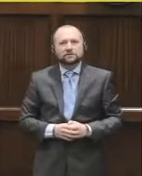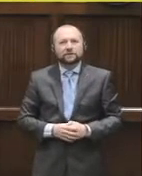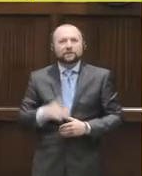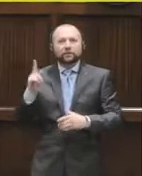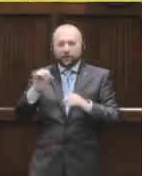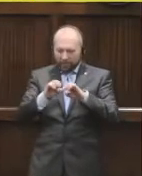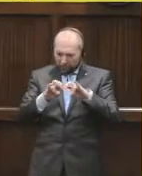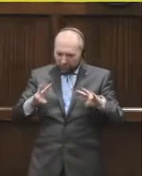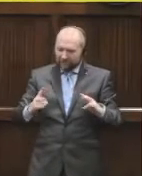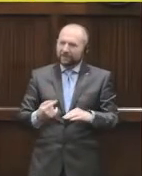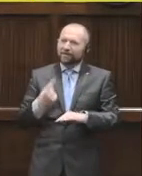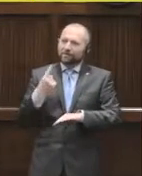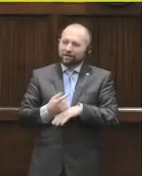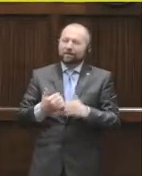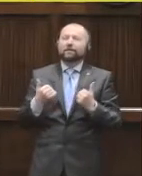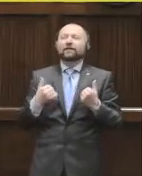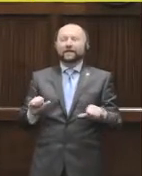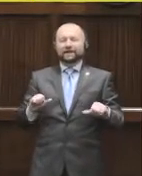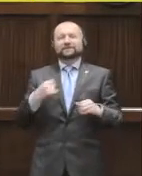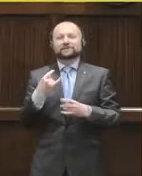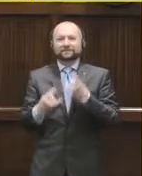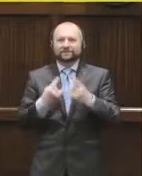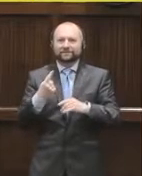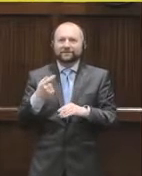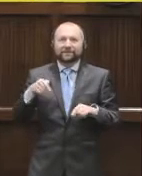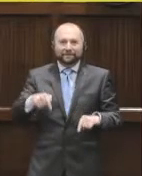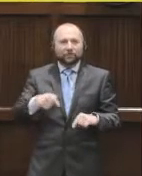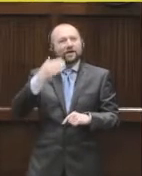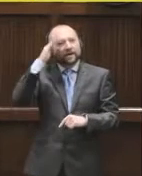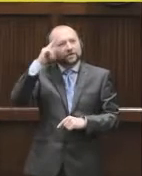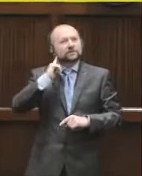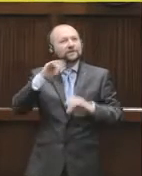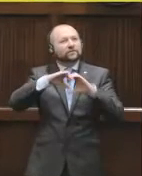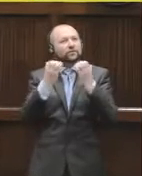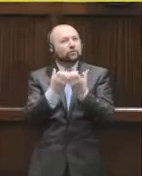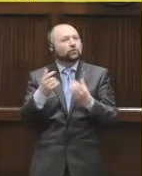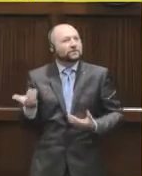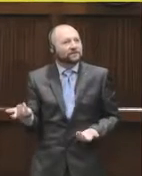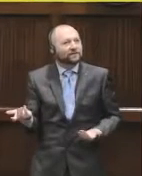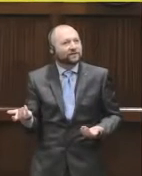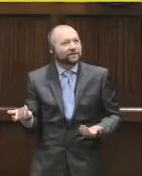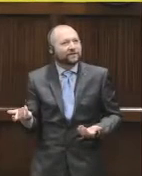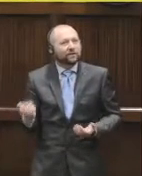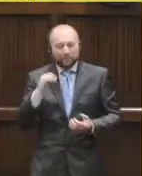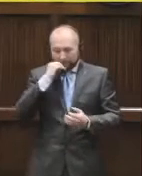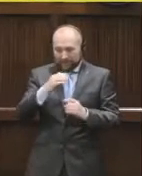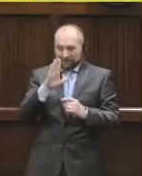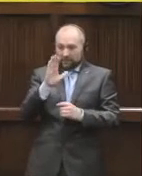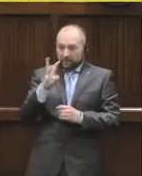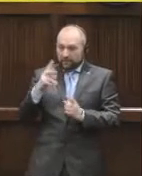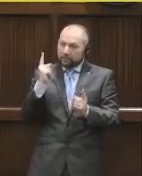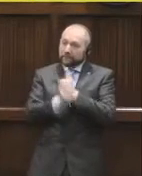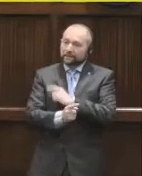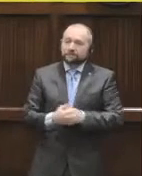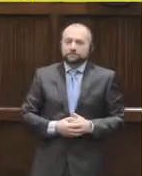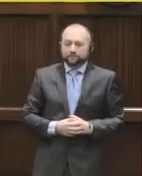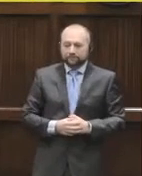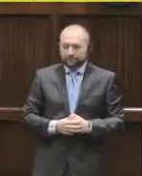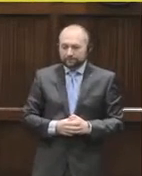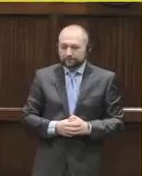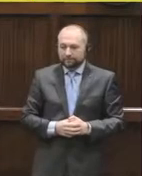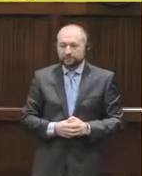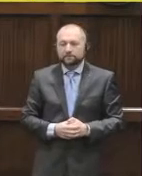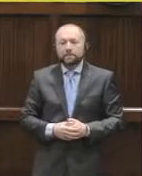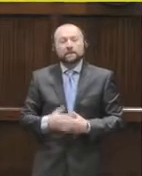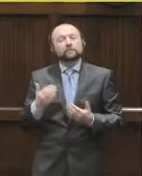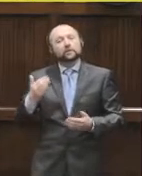will now finally be in place for the Irish deaf community with the passage of this legislation. And while we